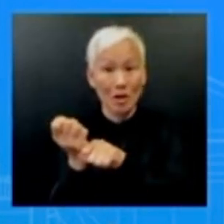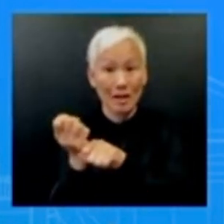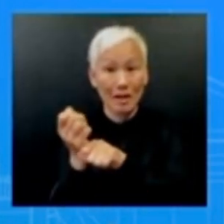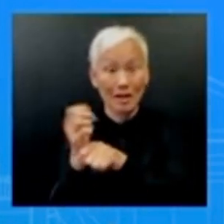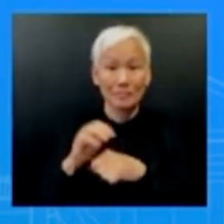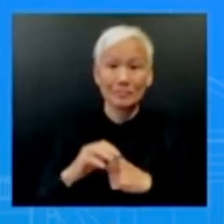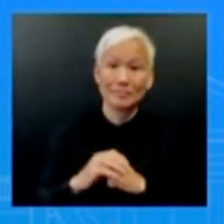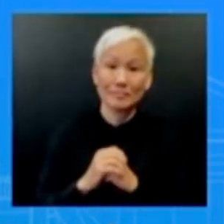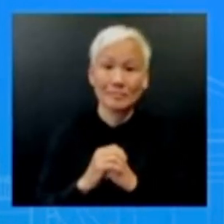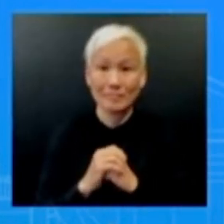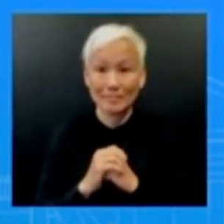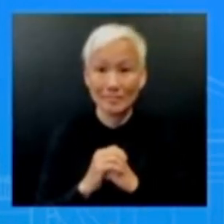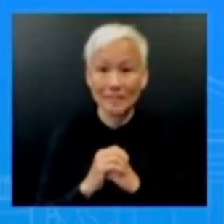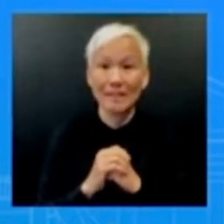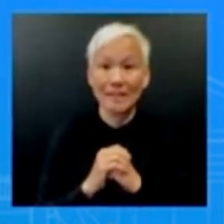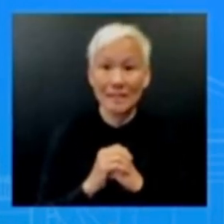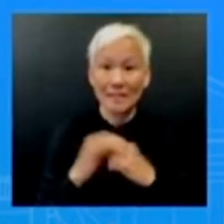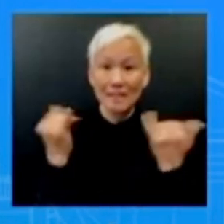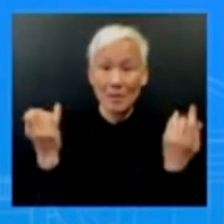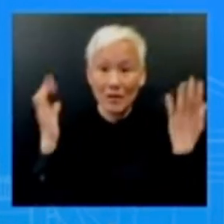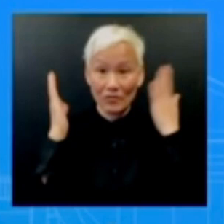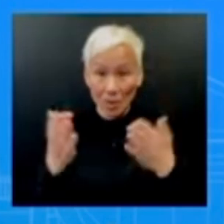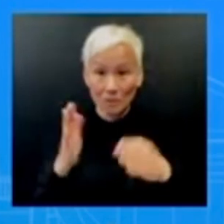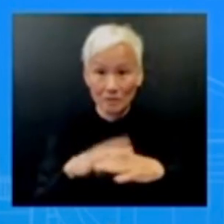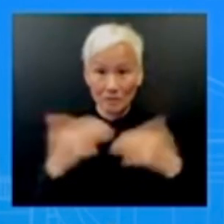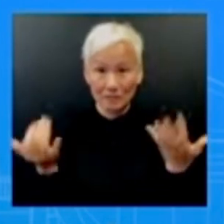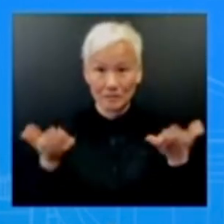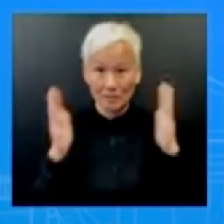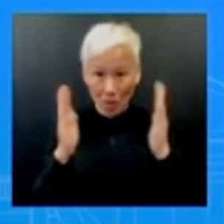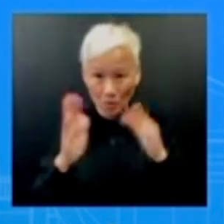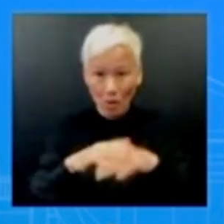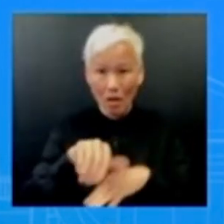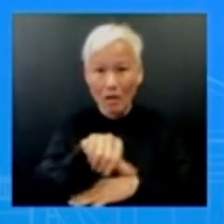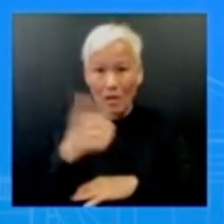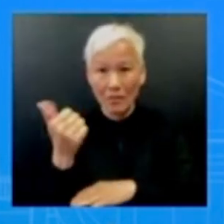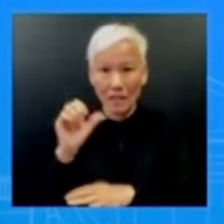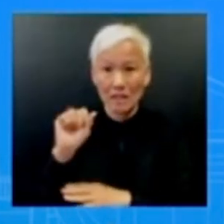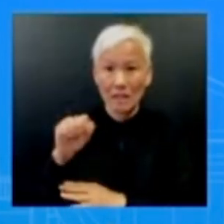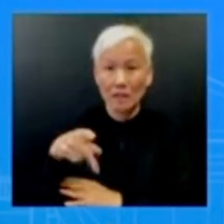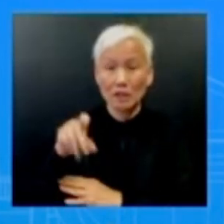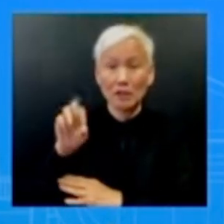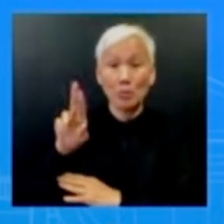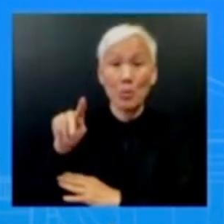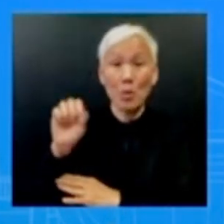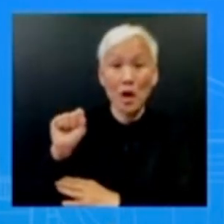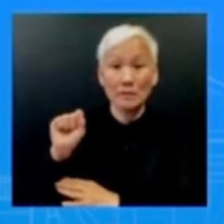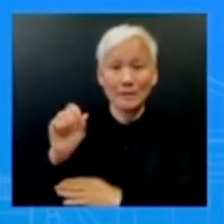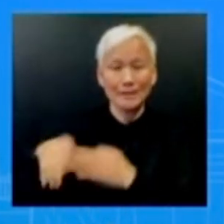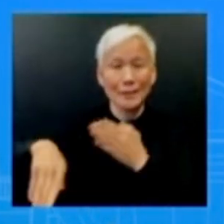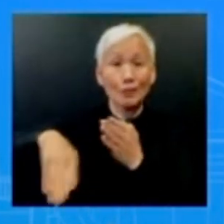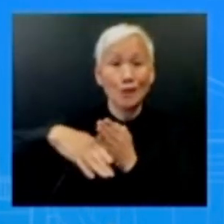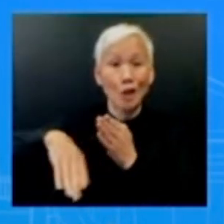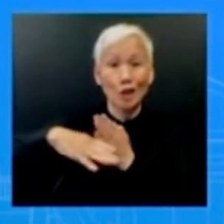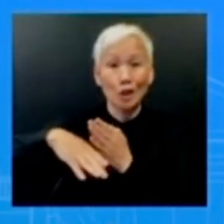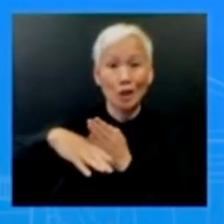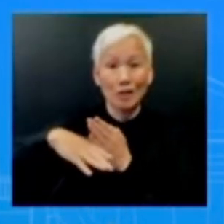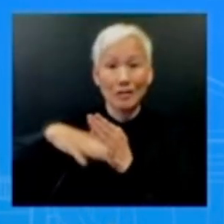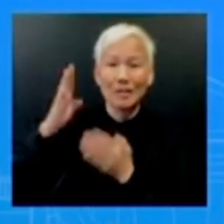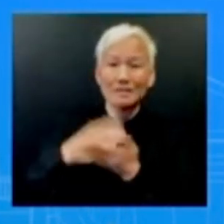going to focus on another sport, which is soccer. Or football, as some of my guests might say,